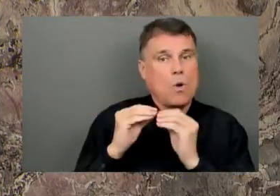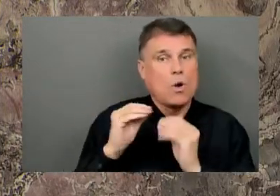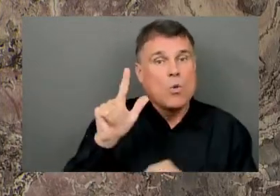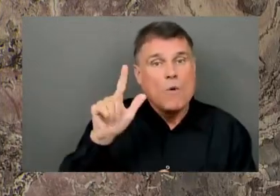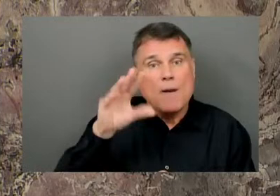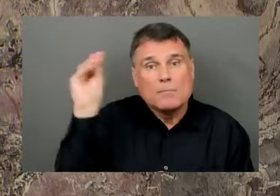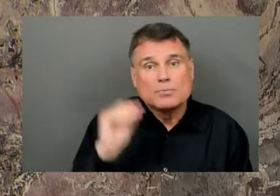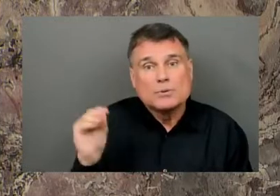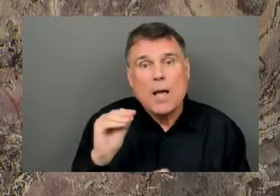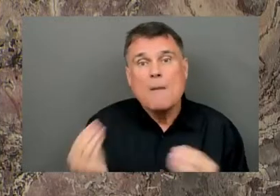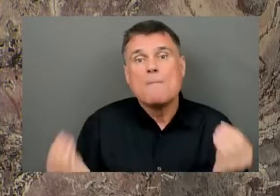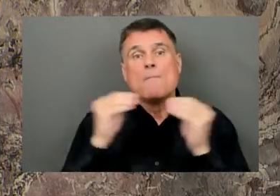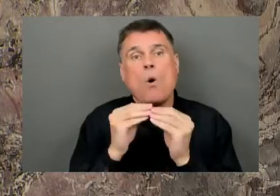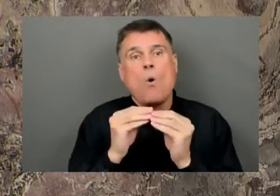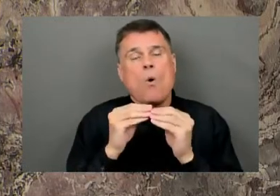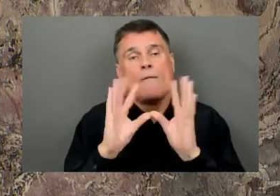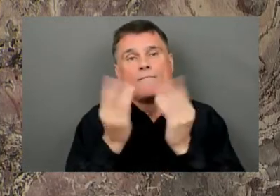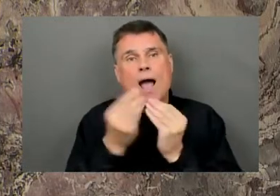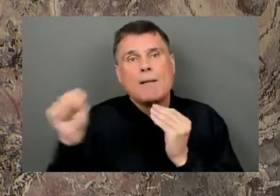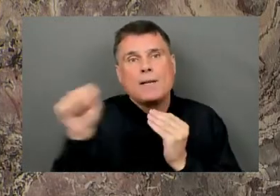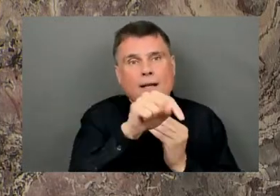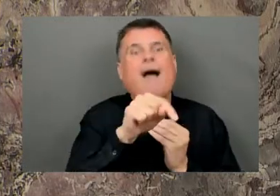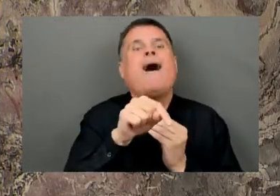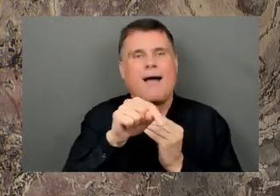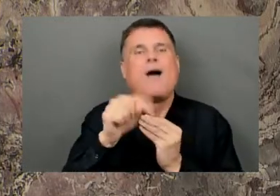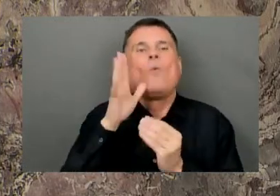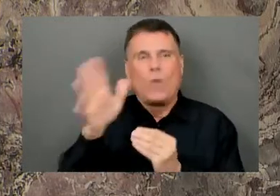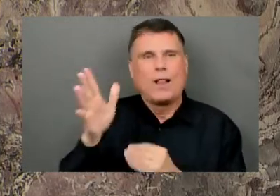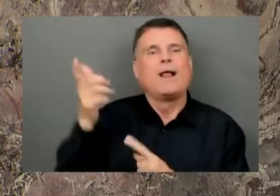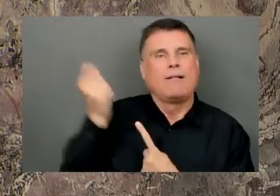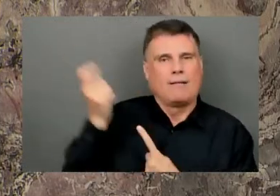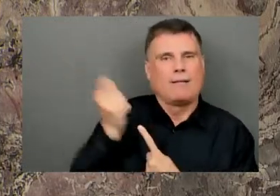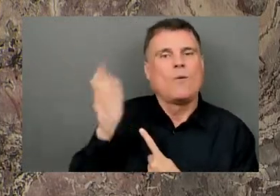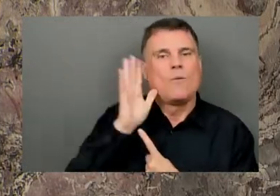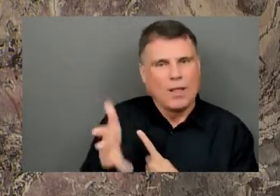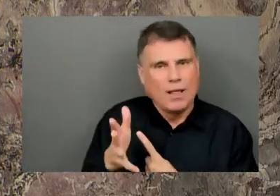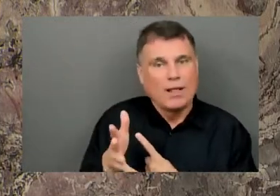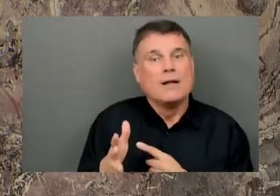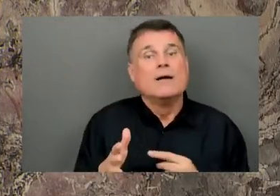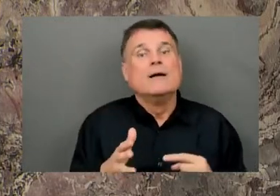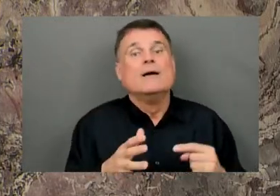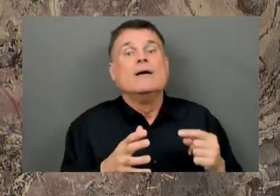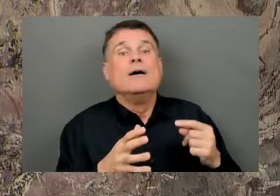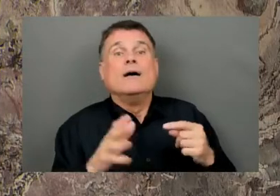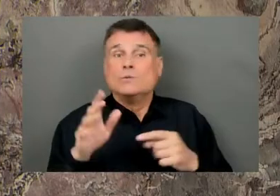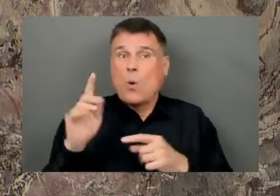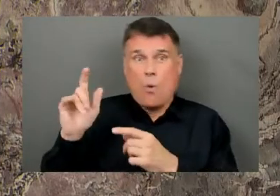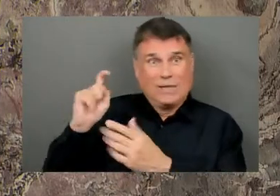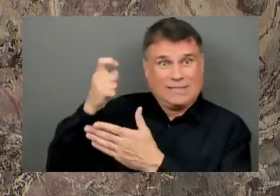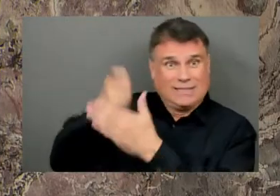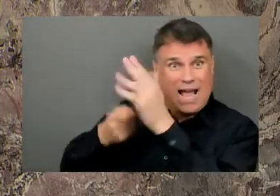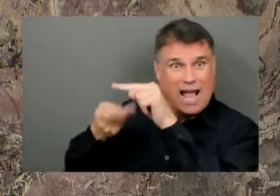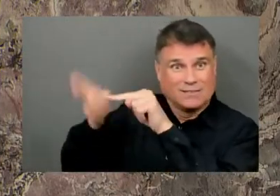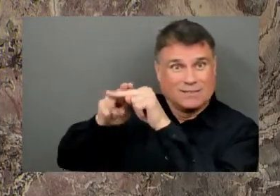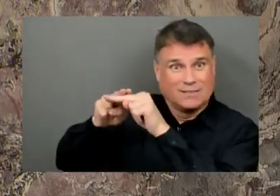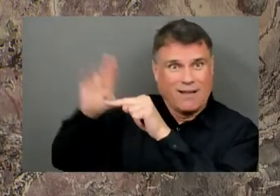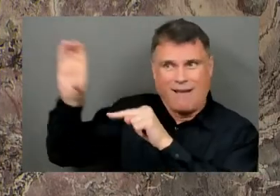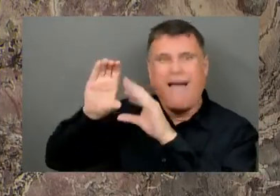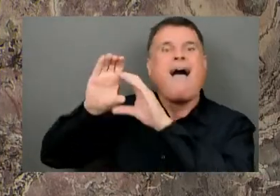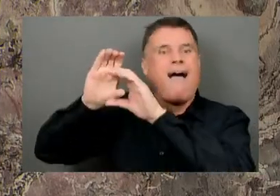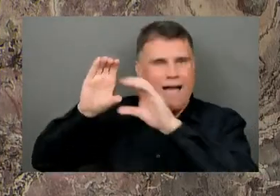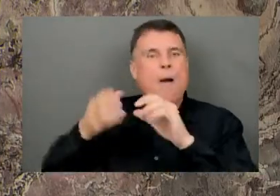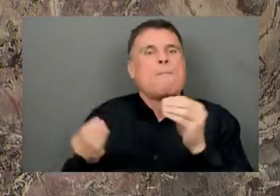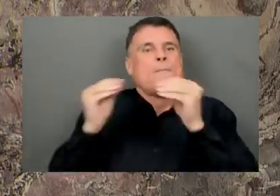tax increase and putting it to low and middle income members, people members. Through the climate action tax